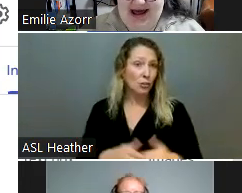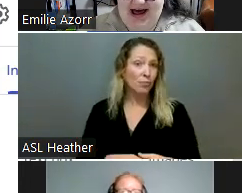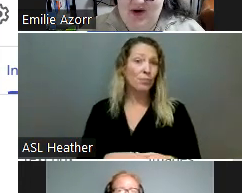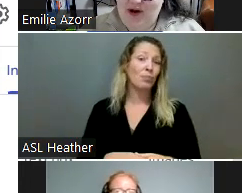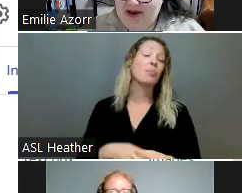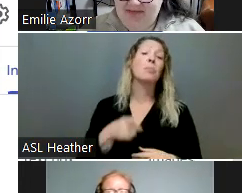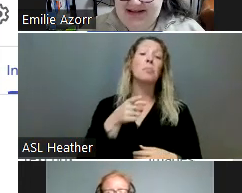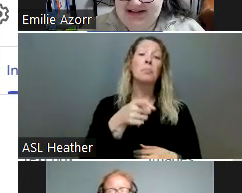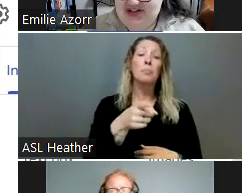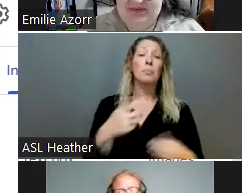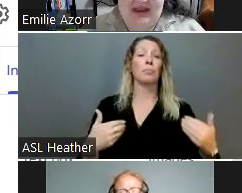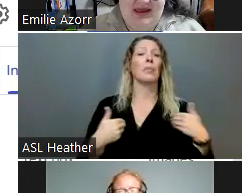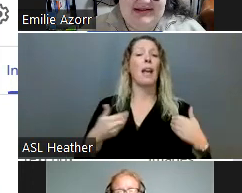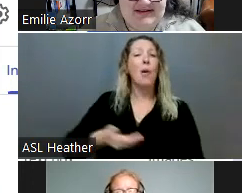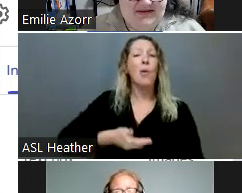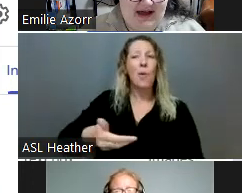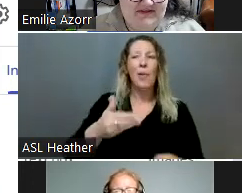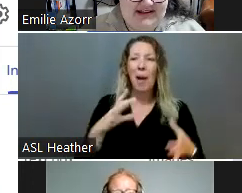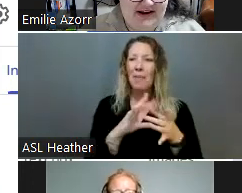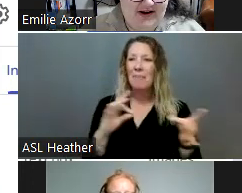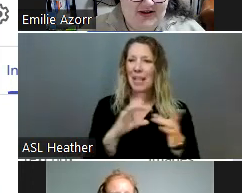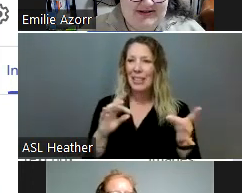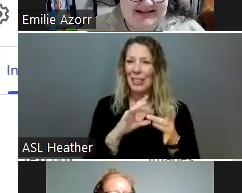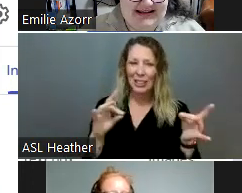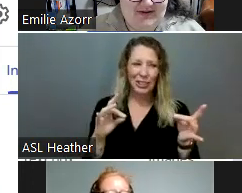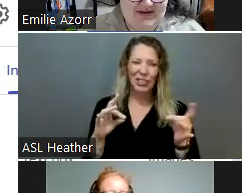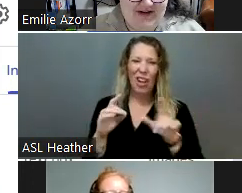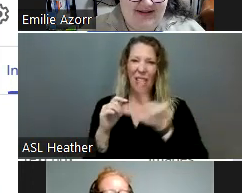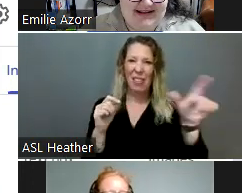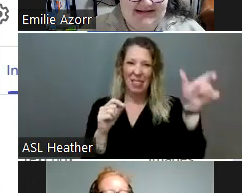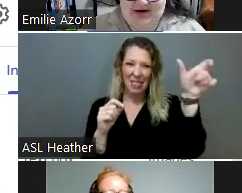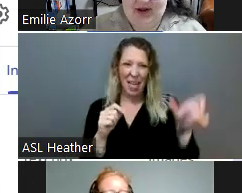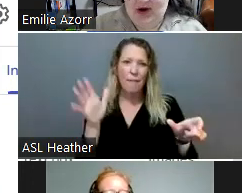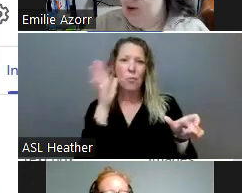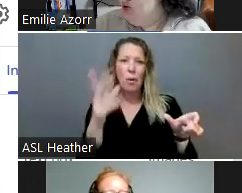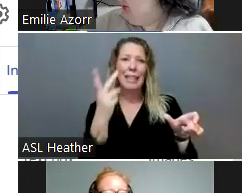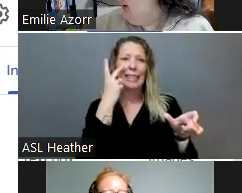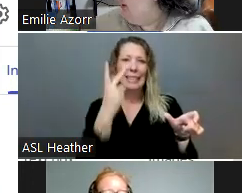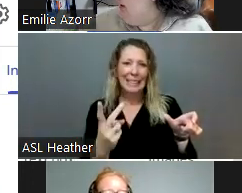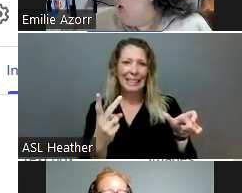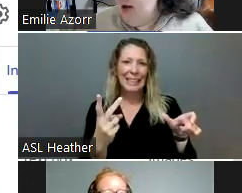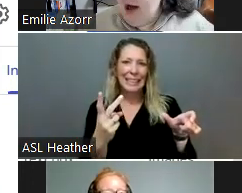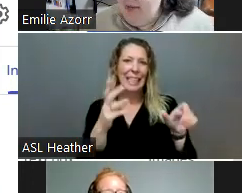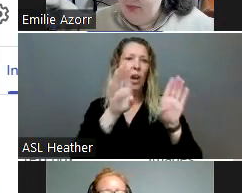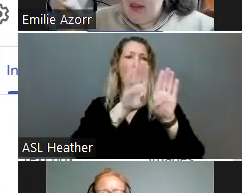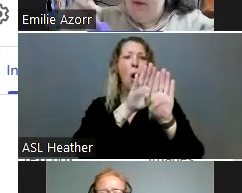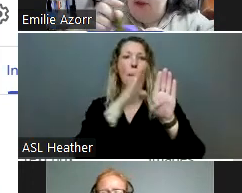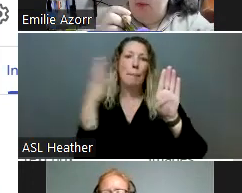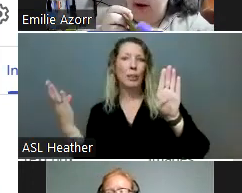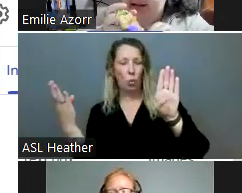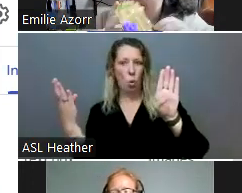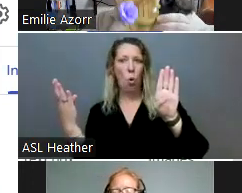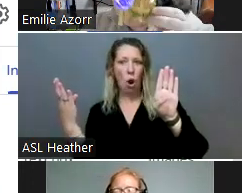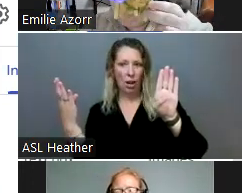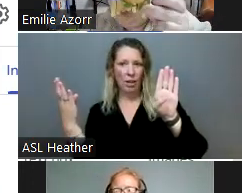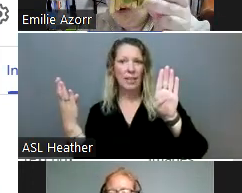great welcome message. To the left here, you'll see that we've got these little open doors. If